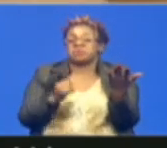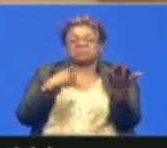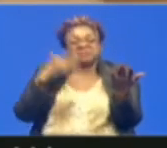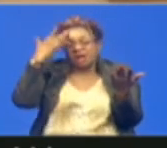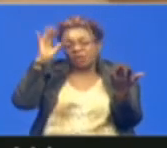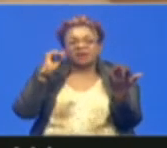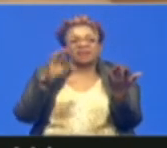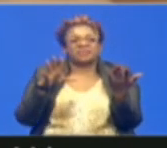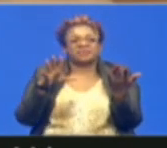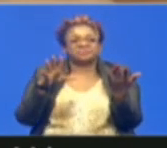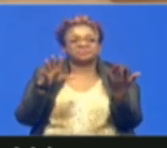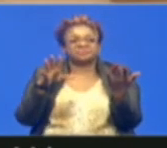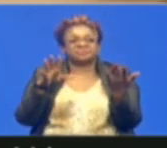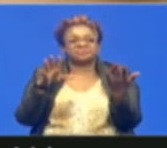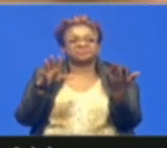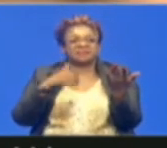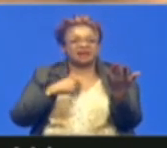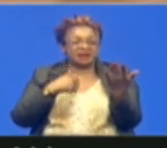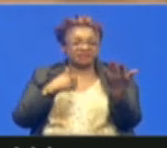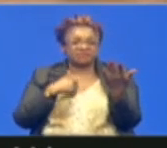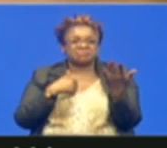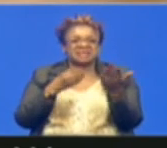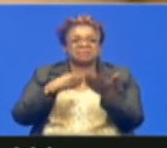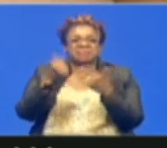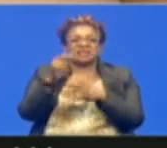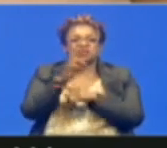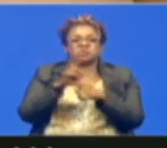aware. I've been paying using